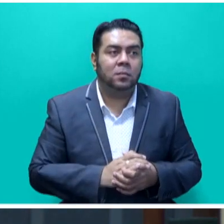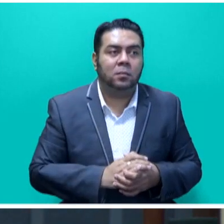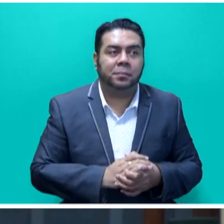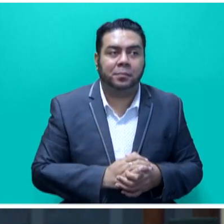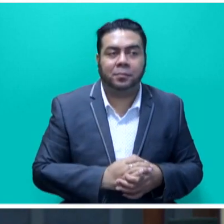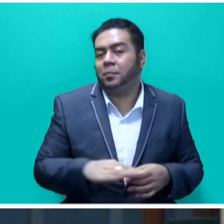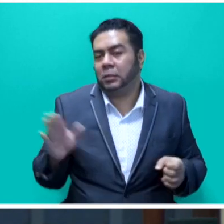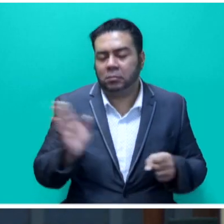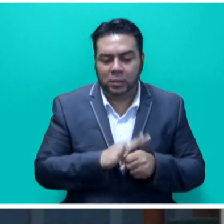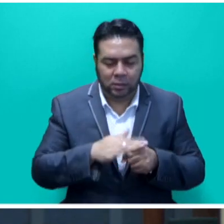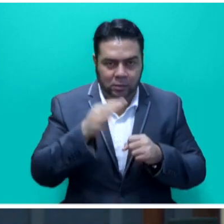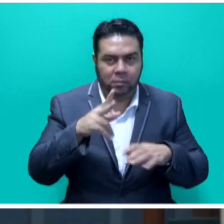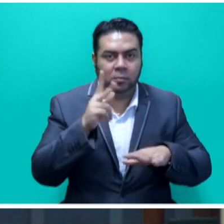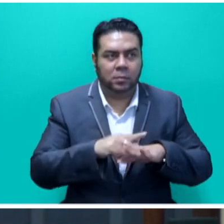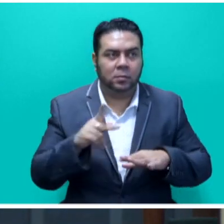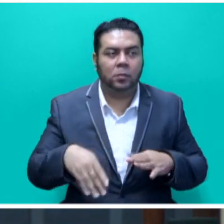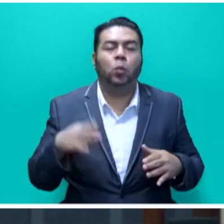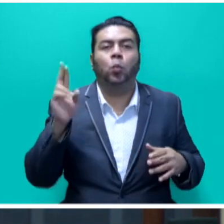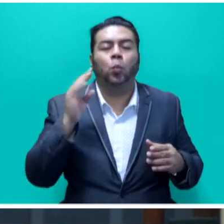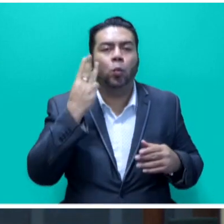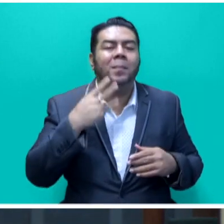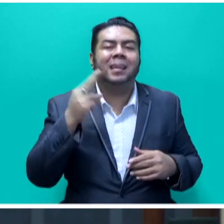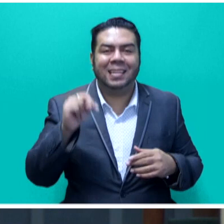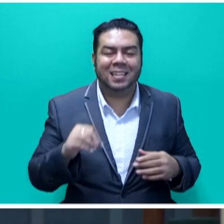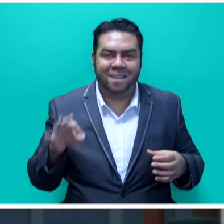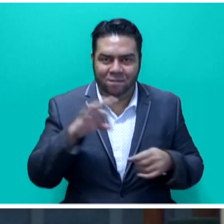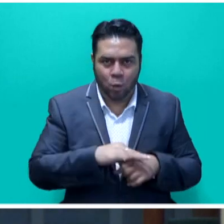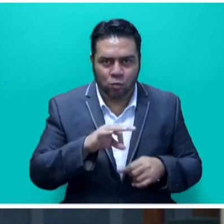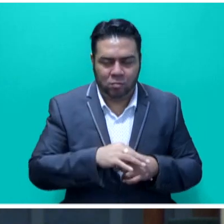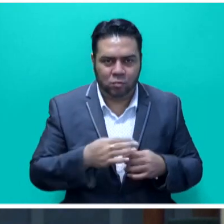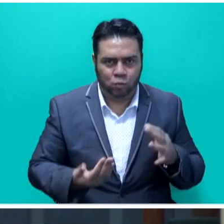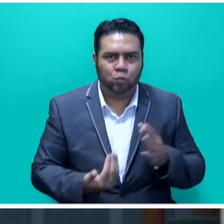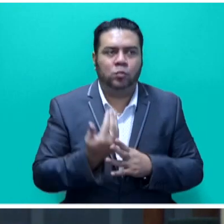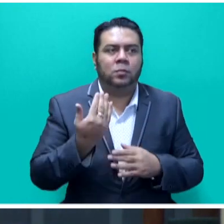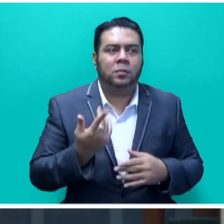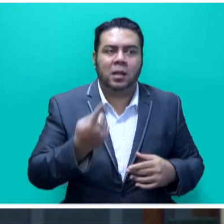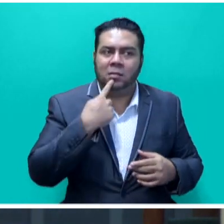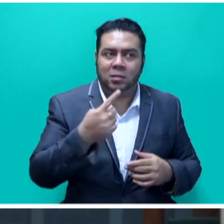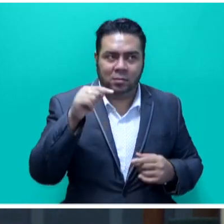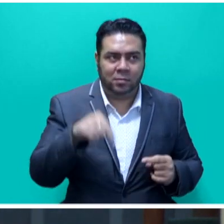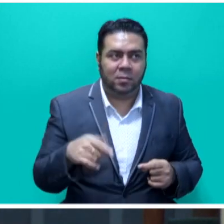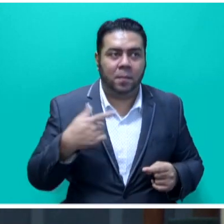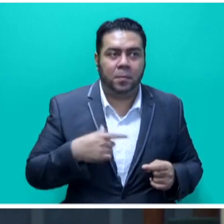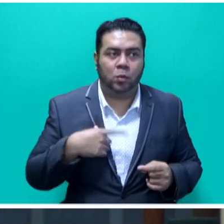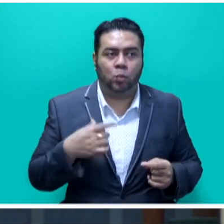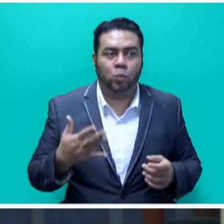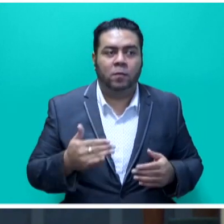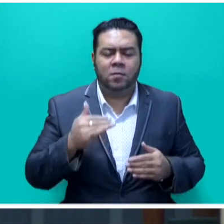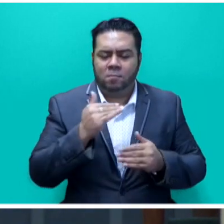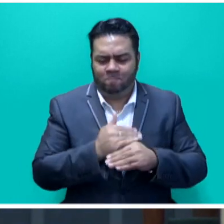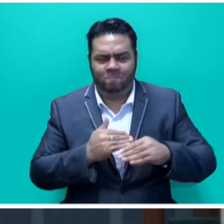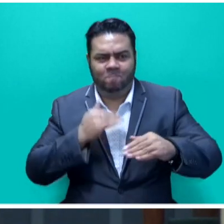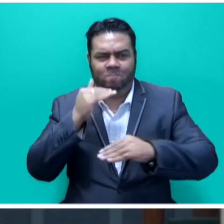to this house. Women need votes to enter this house as well. I say this, Mr. Speaker, because we've taken huge strides